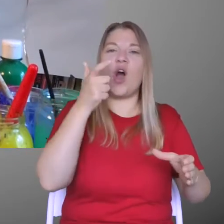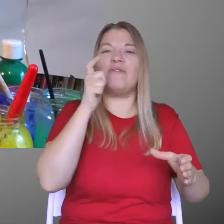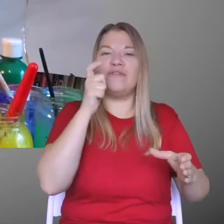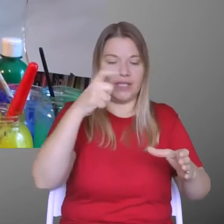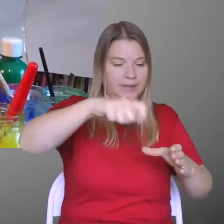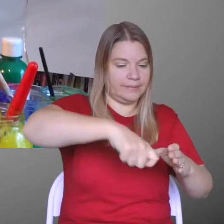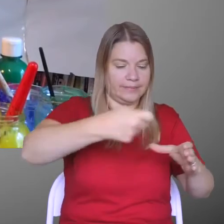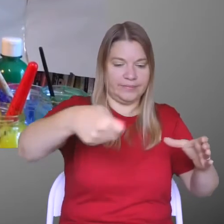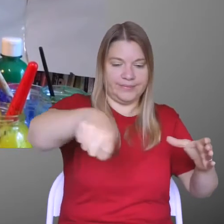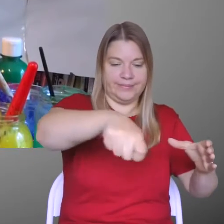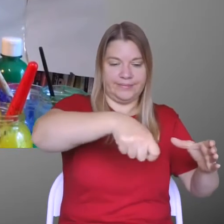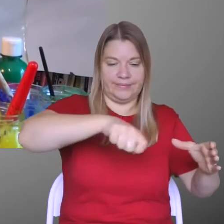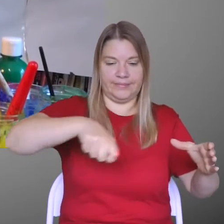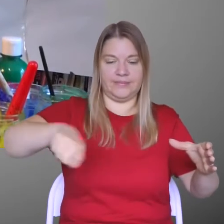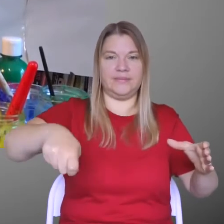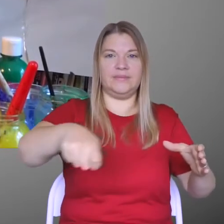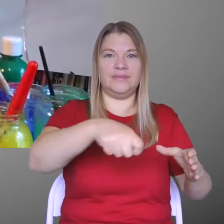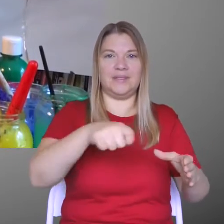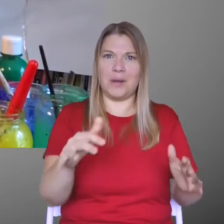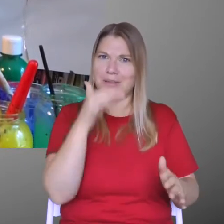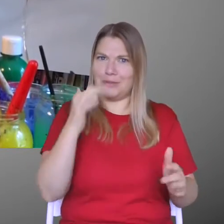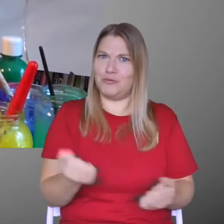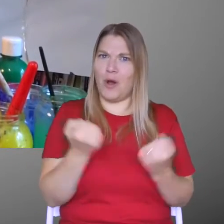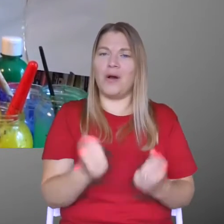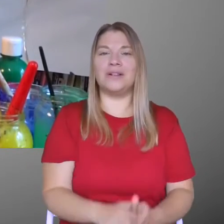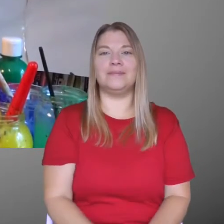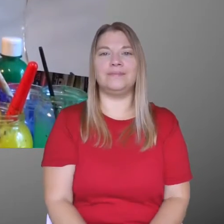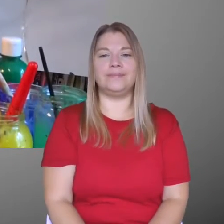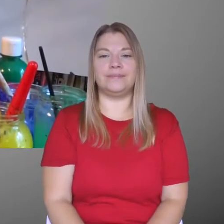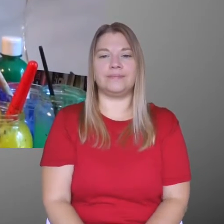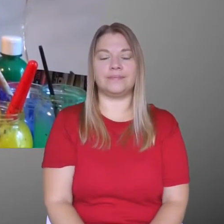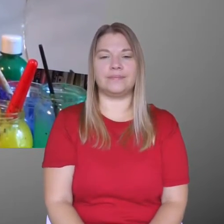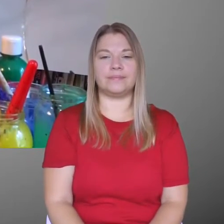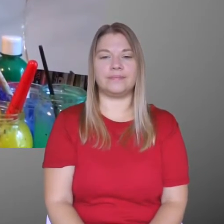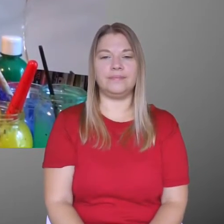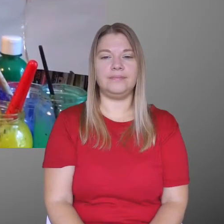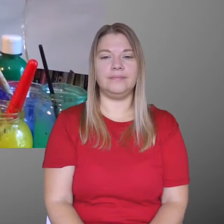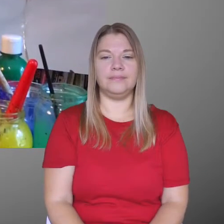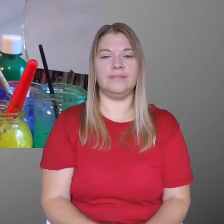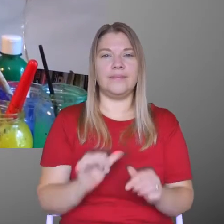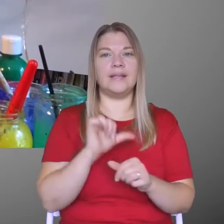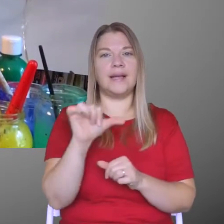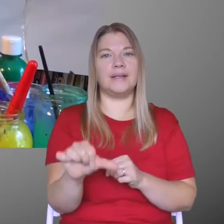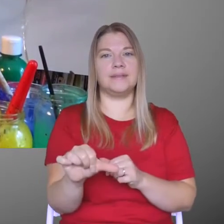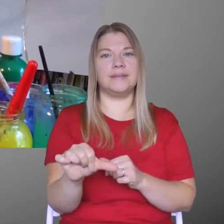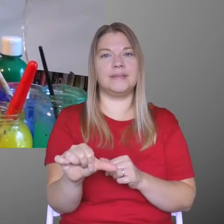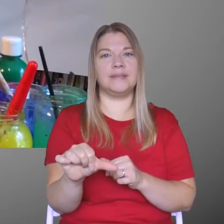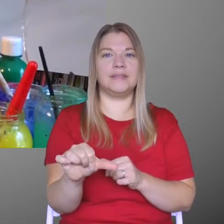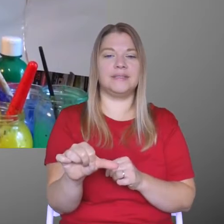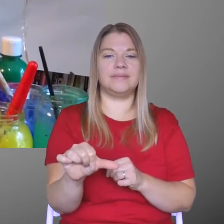around the page. It really smells quite strongly. Then I'm going to dot